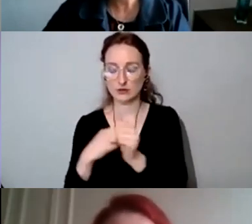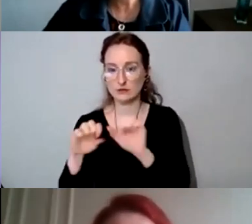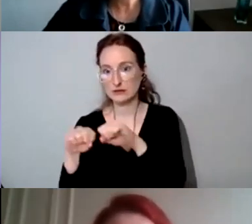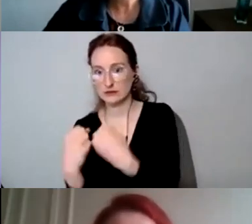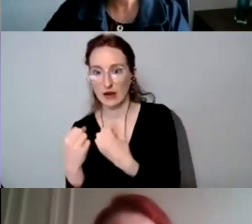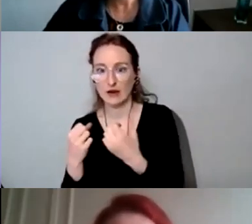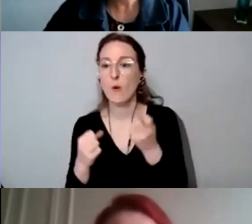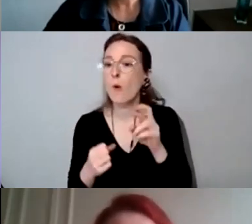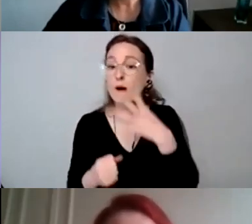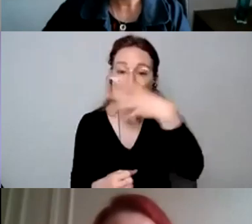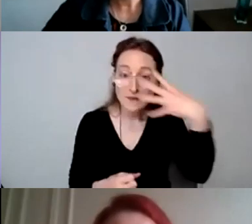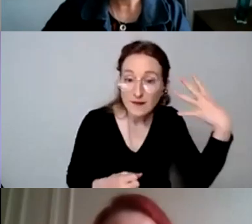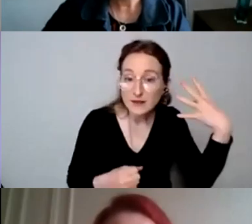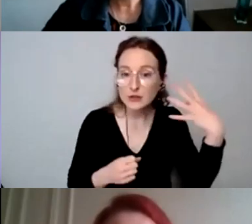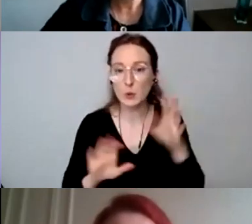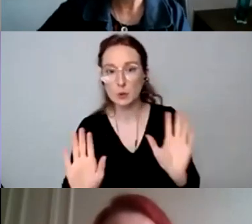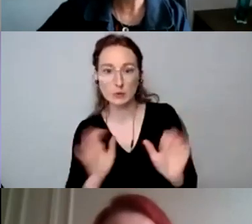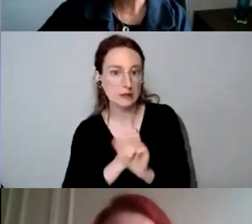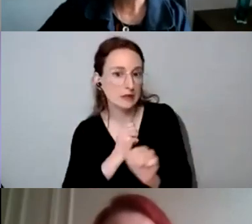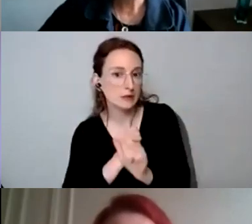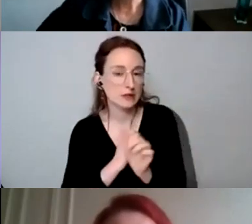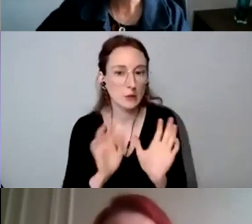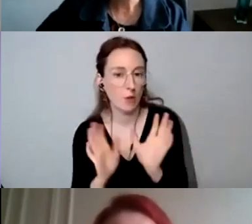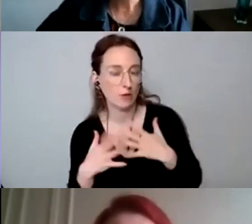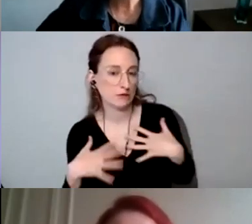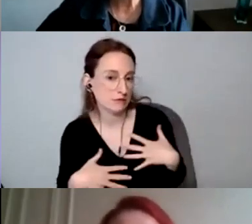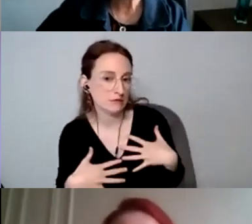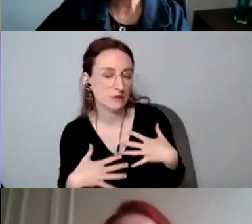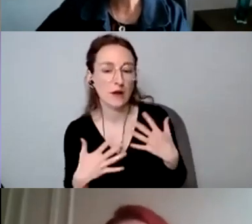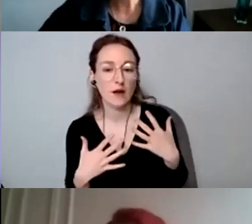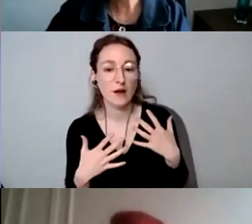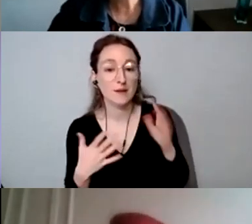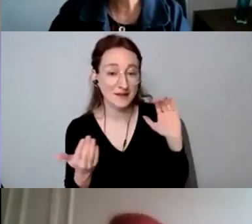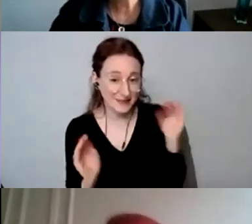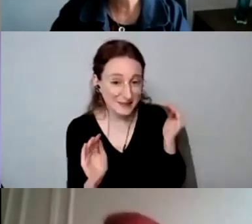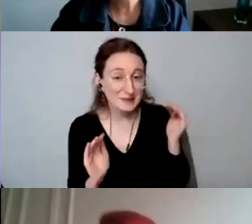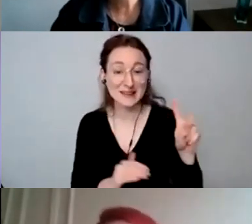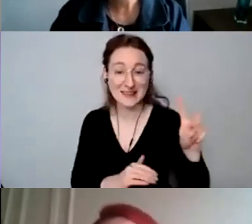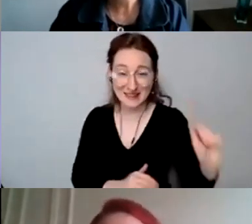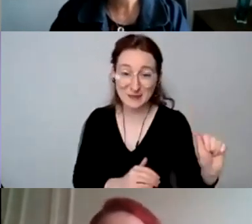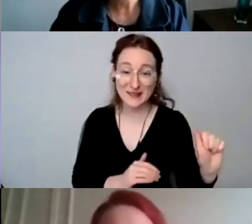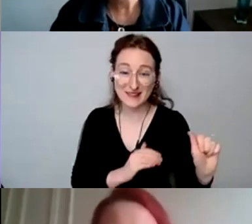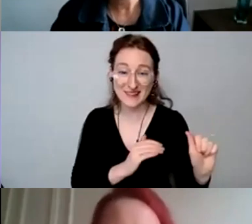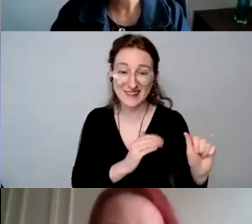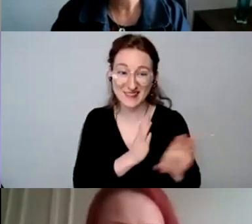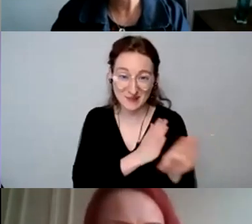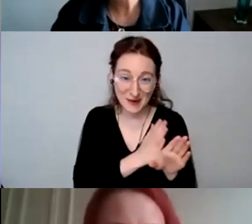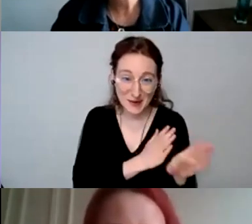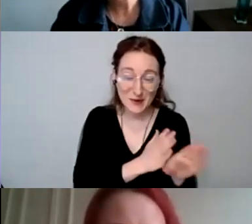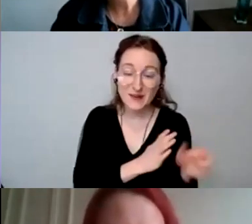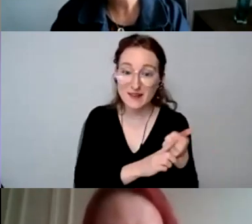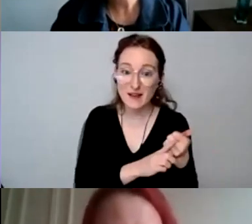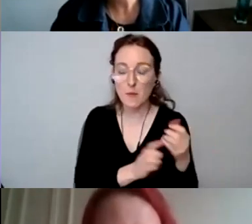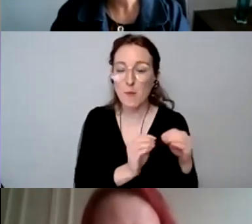that. And so I think this is very important to emphasize that those initiatives that